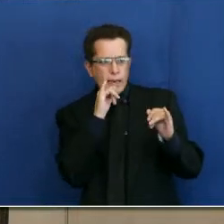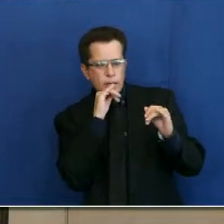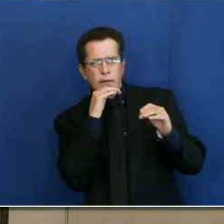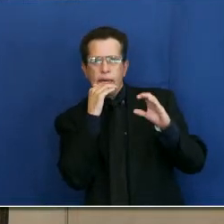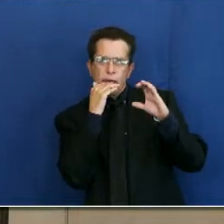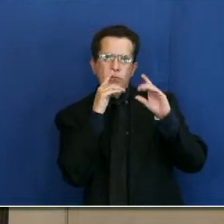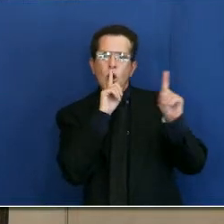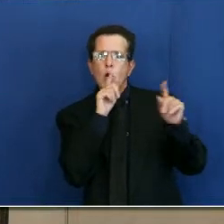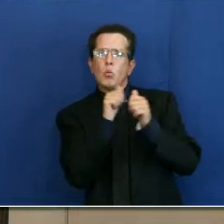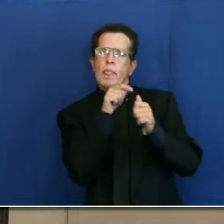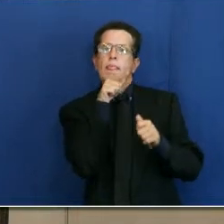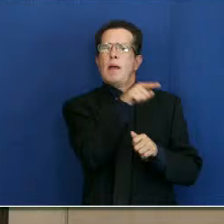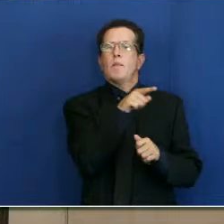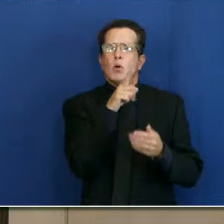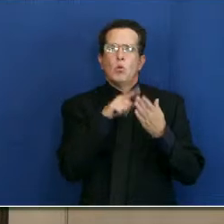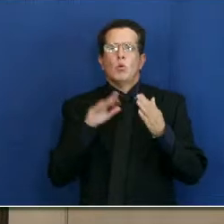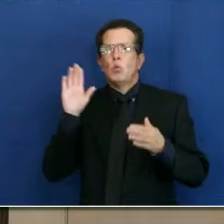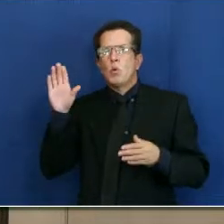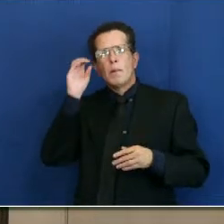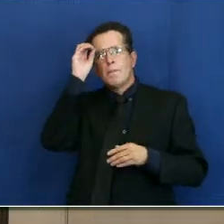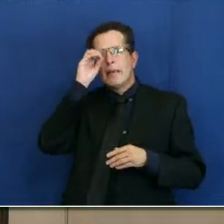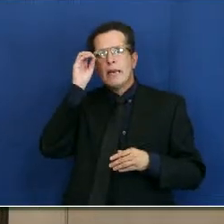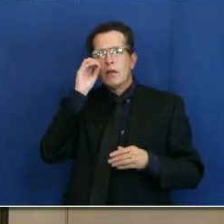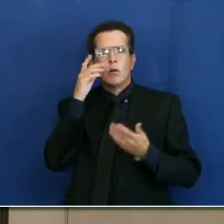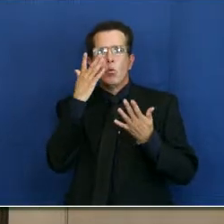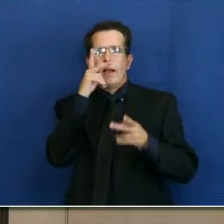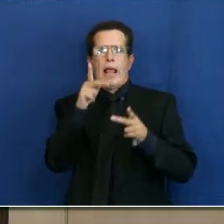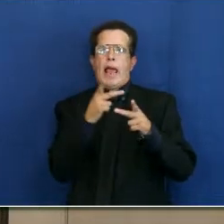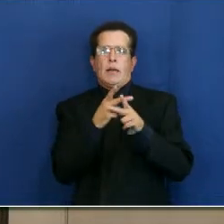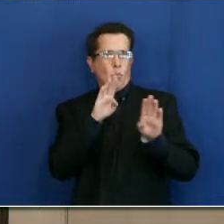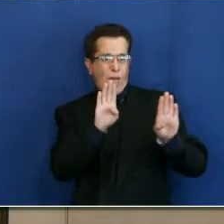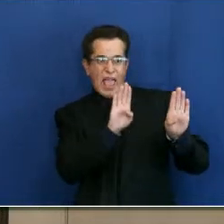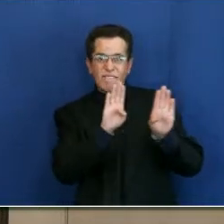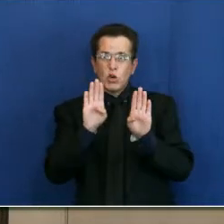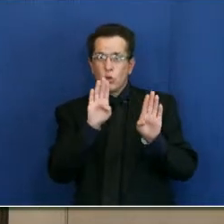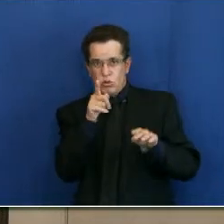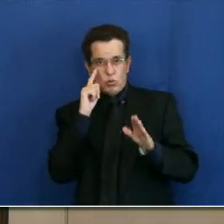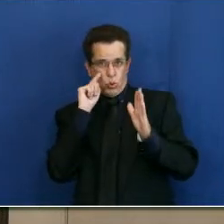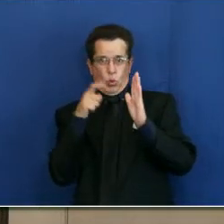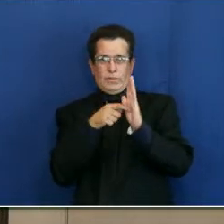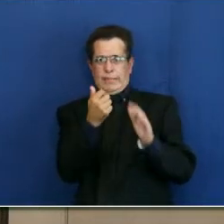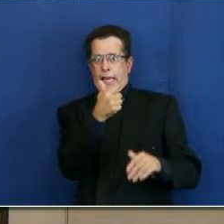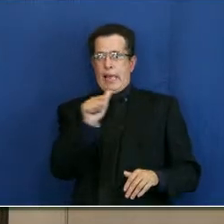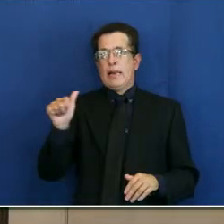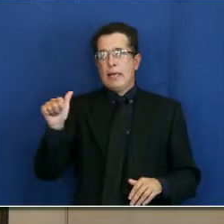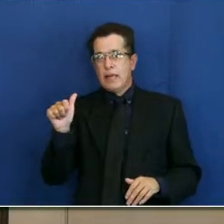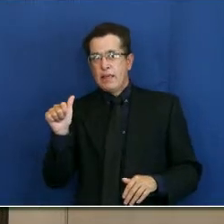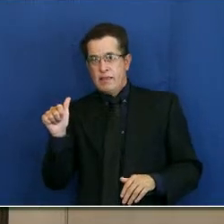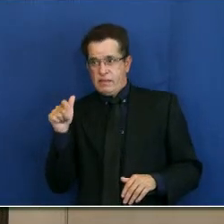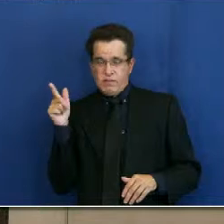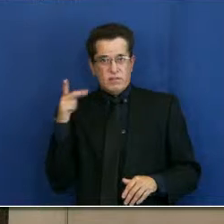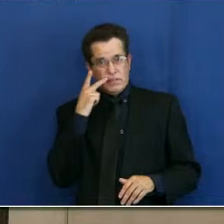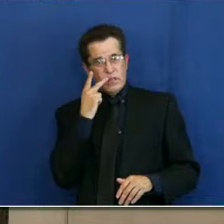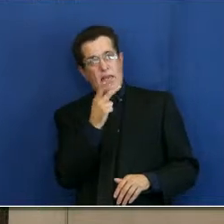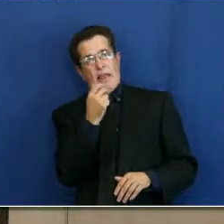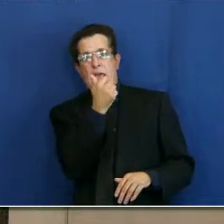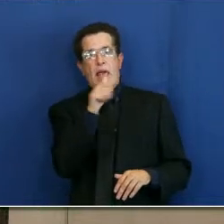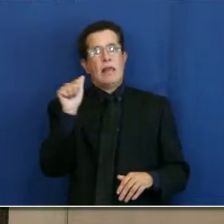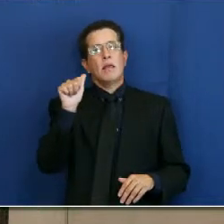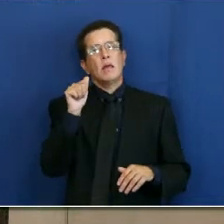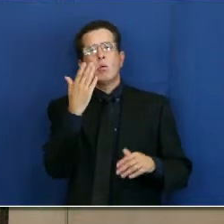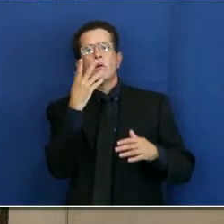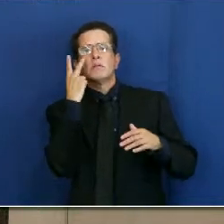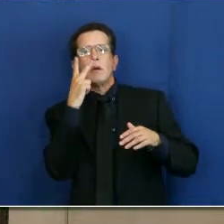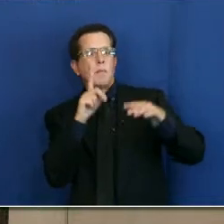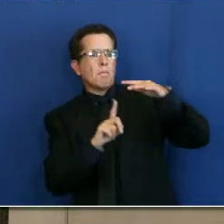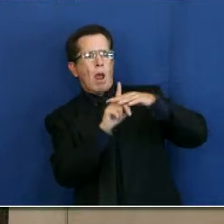thoughts in terms of what types of behaviors in these locations are leading to the outbreak. So I thought you might have some insight in terms of, here's what